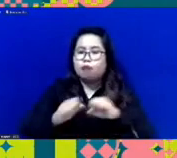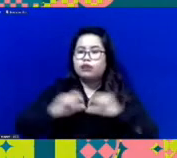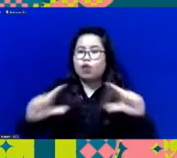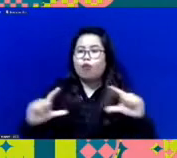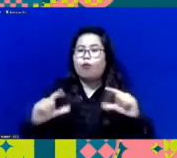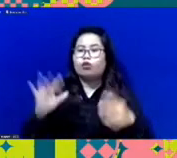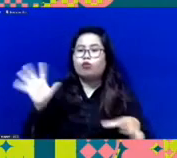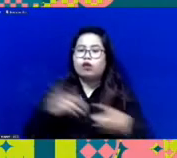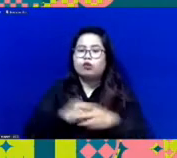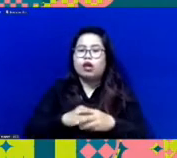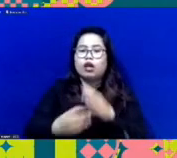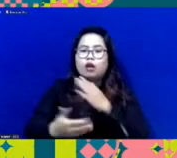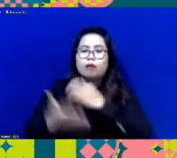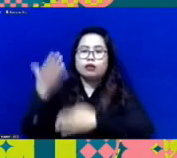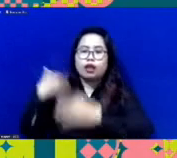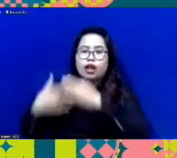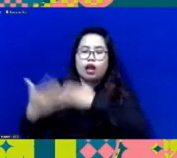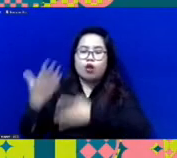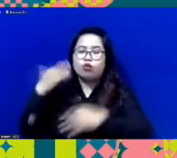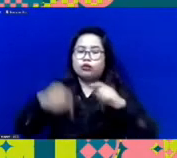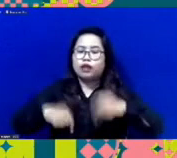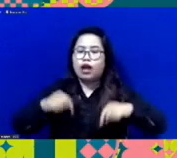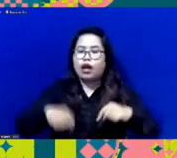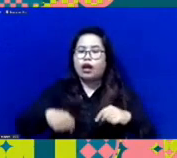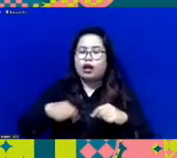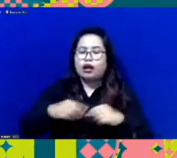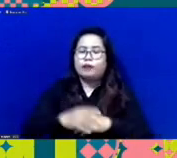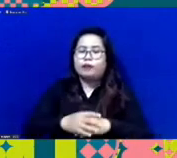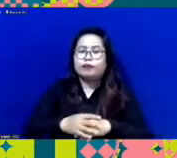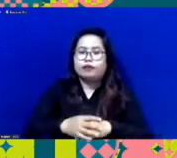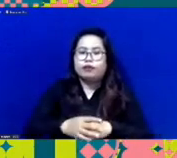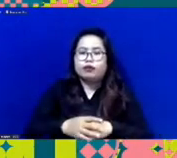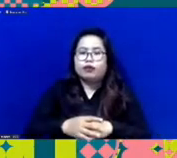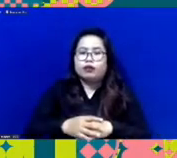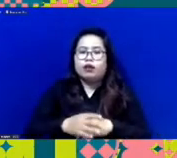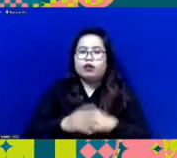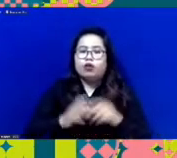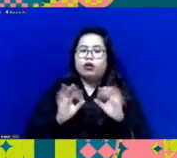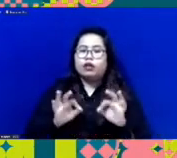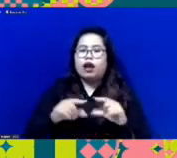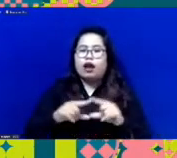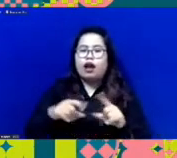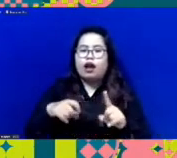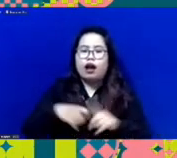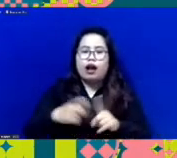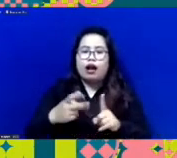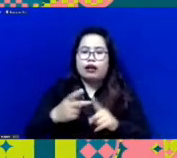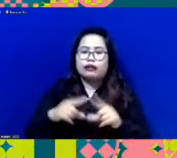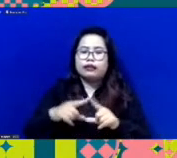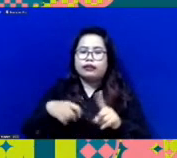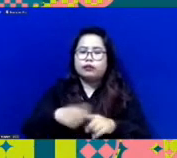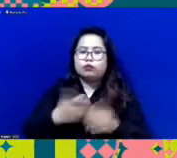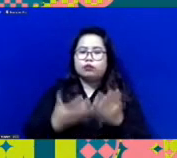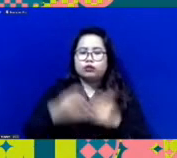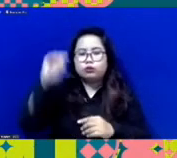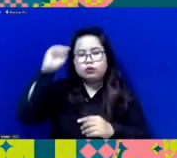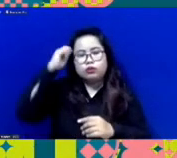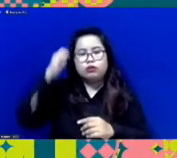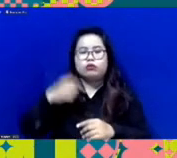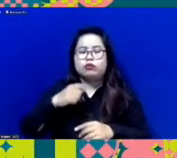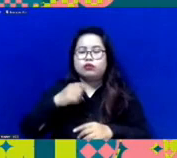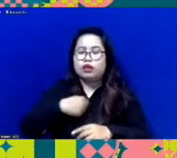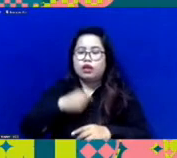a word that I struggled with at the beginning of this conversation, but I'll never struggle with again. And I implore all of you not to always have that with